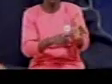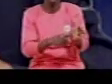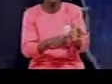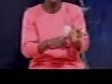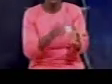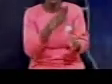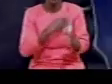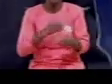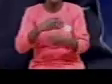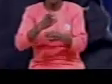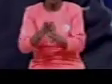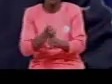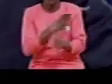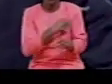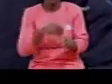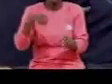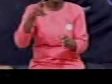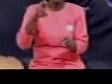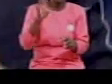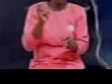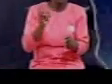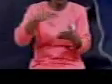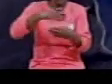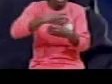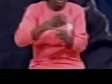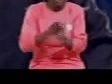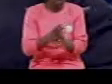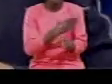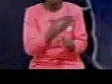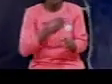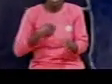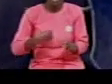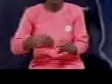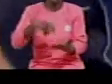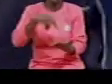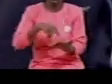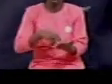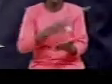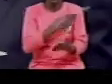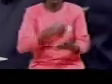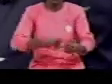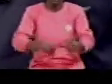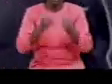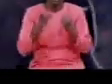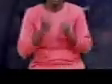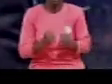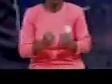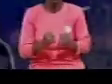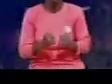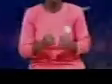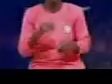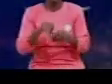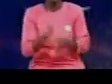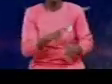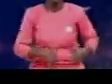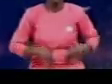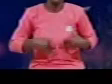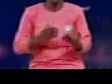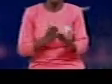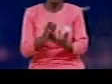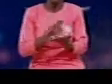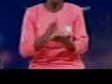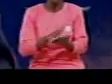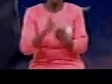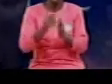create, will recreate, will found, will solidify true holiness in every heart in the name